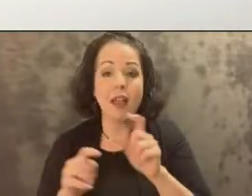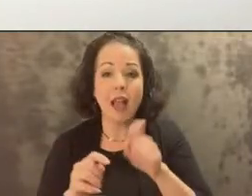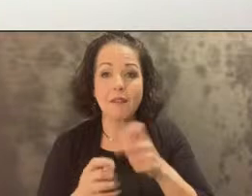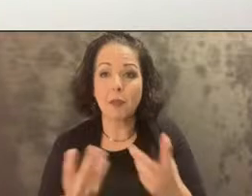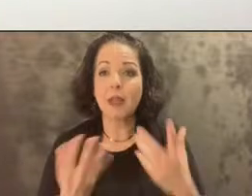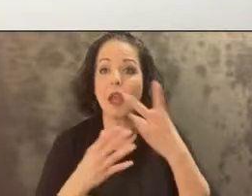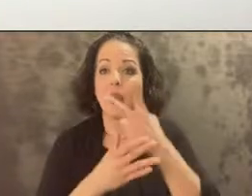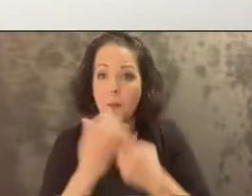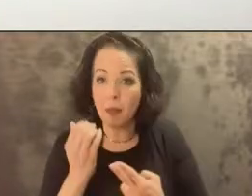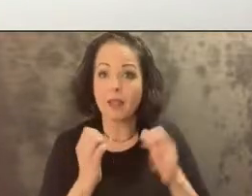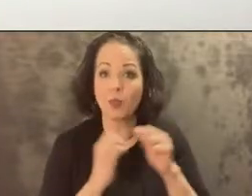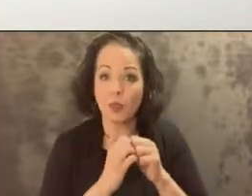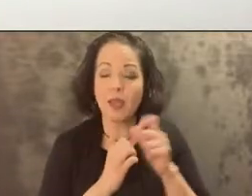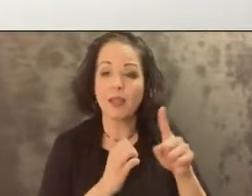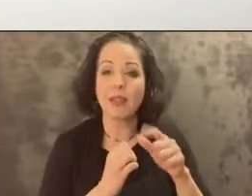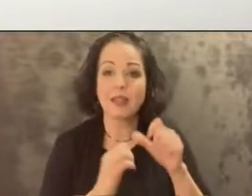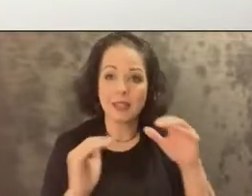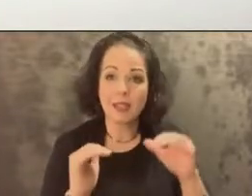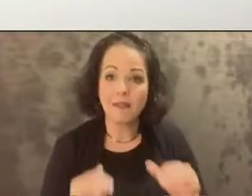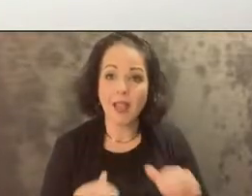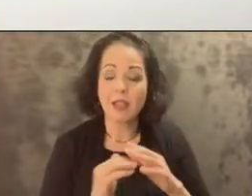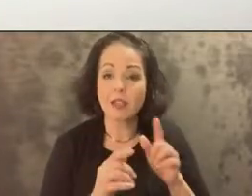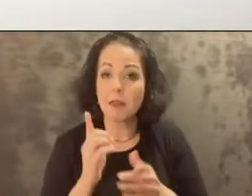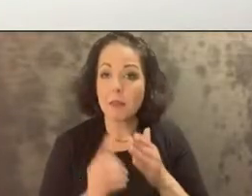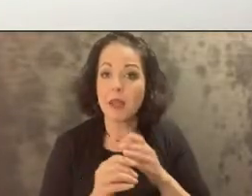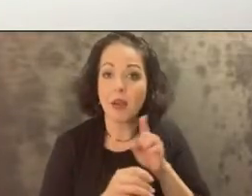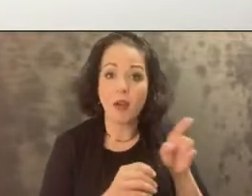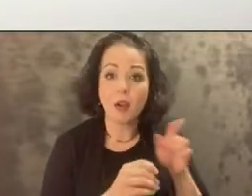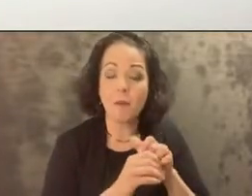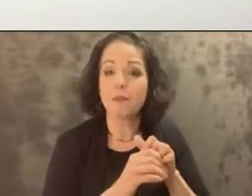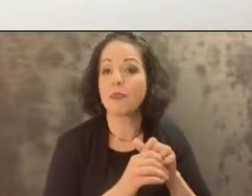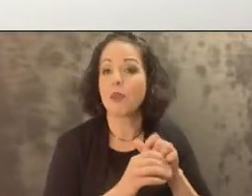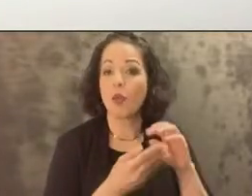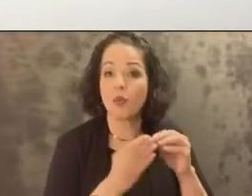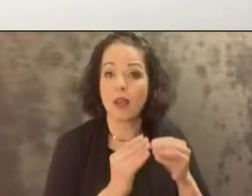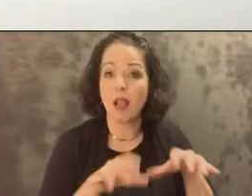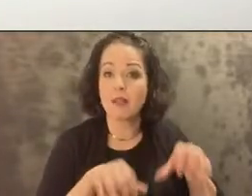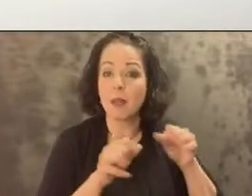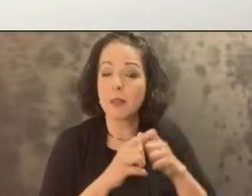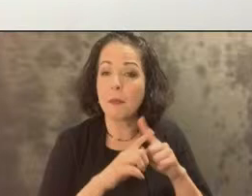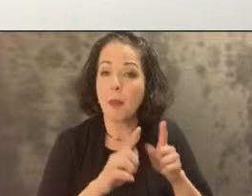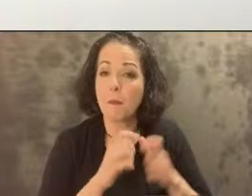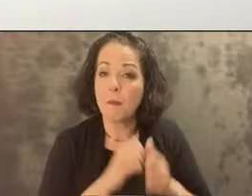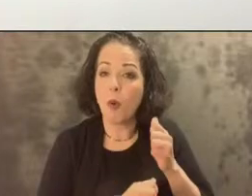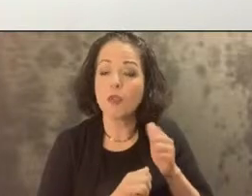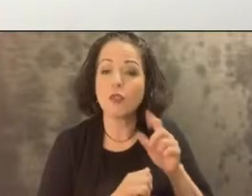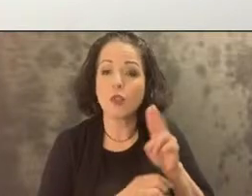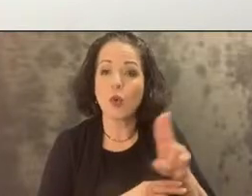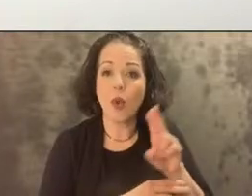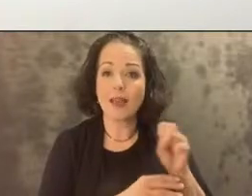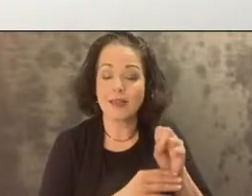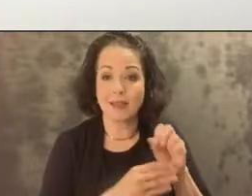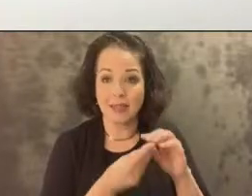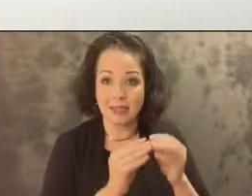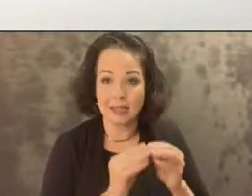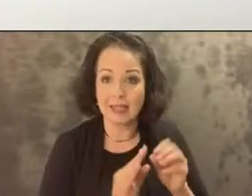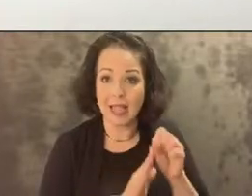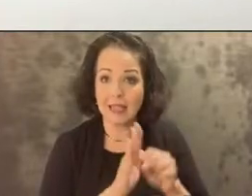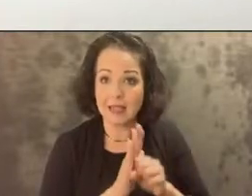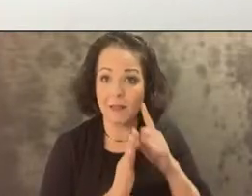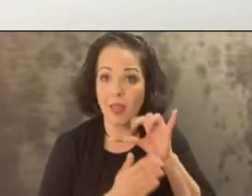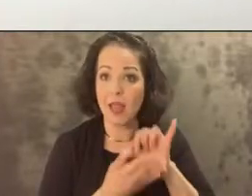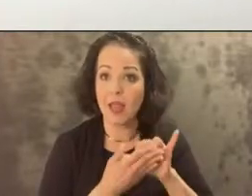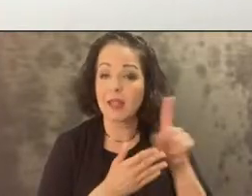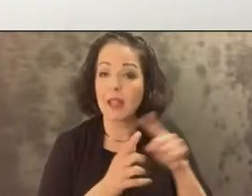disadvantage index, whether this is the CDC's SVI, already adopted by the majority but not all US states, or another index. Of note, in